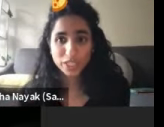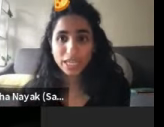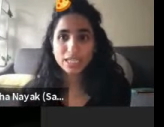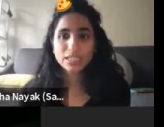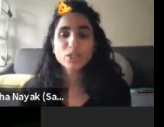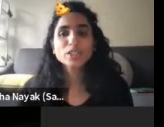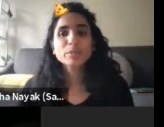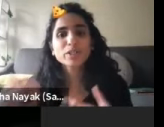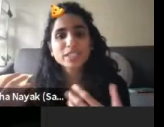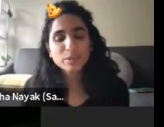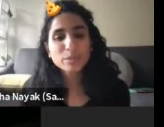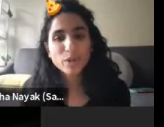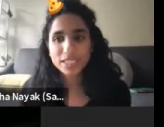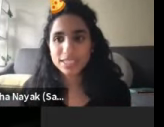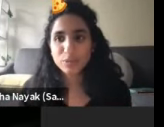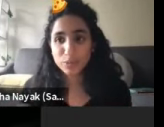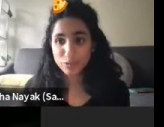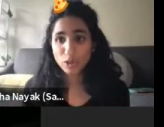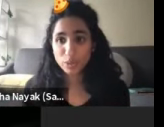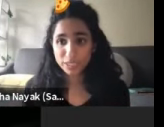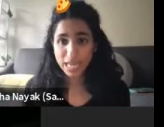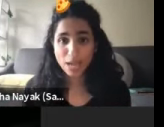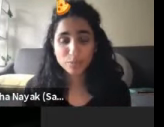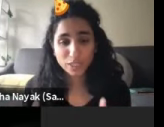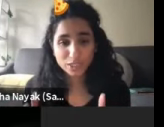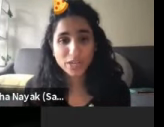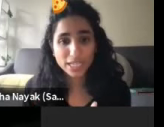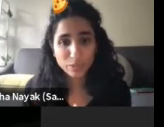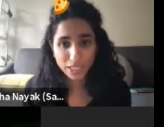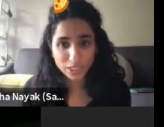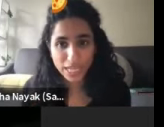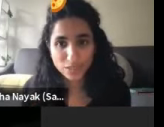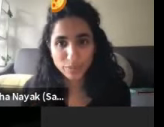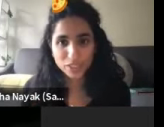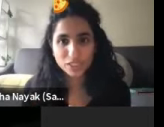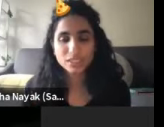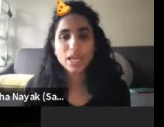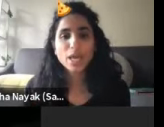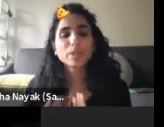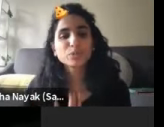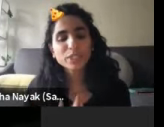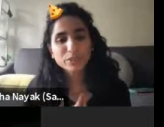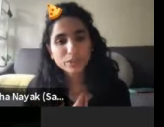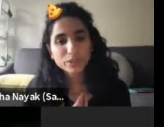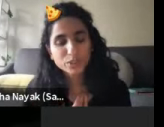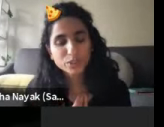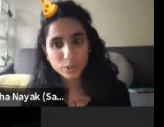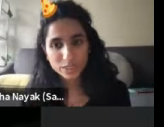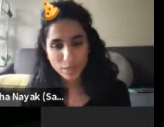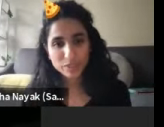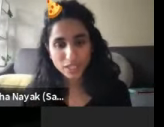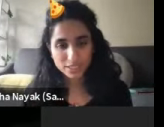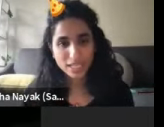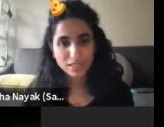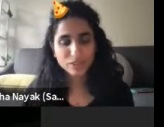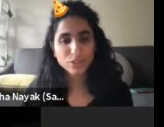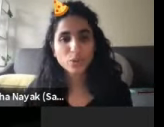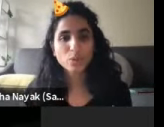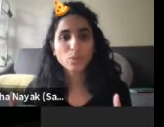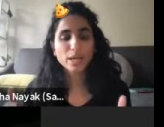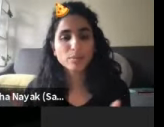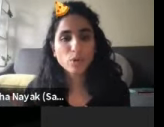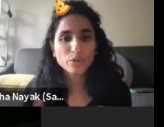with you today talks about a similar process that we follow in the lab while creating molecular animations, but we do all of those steps